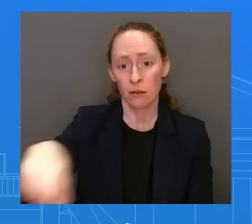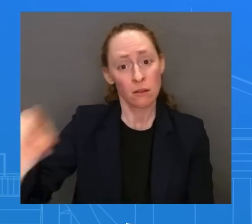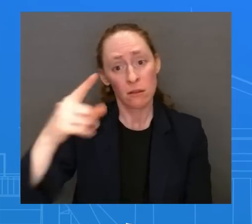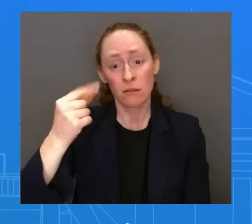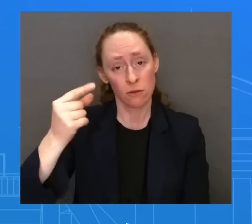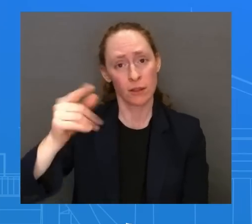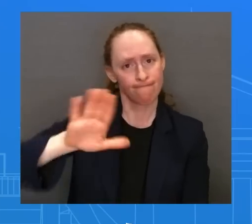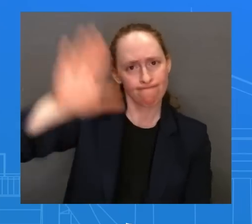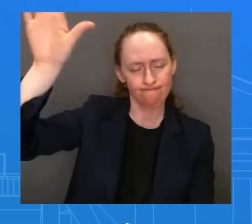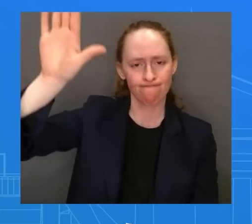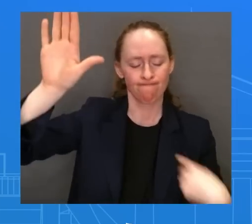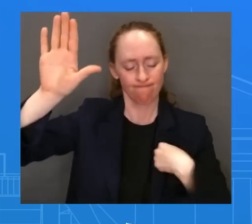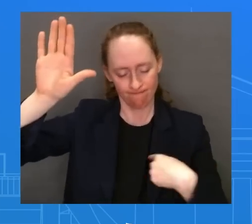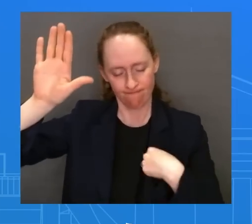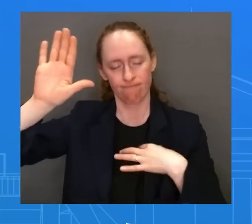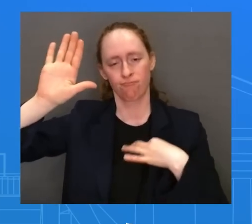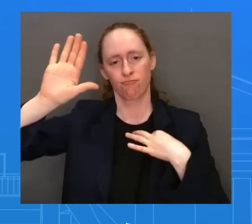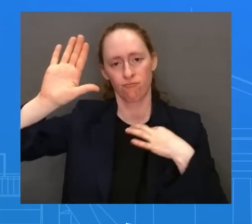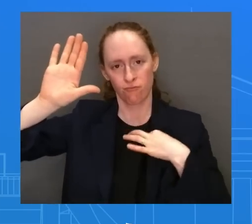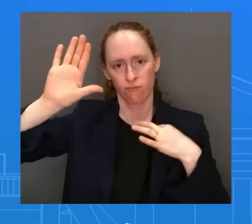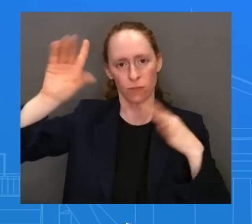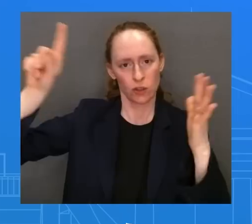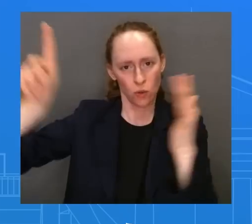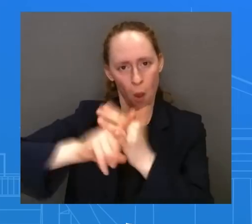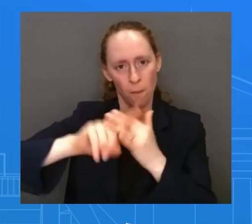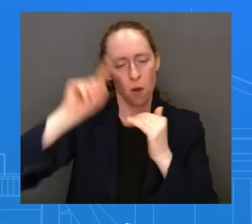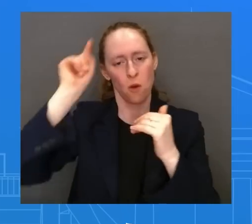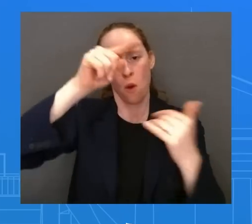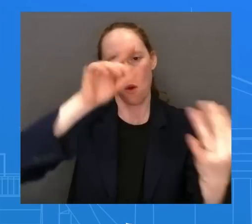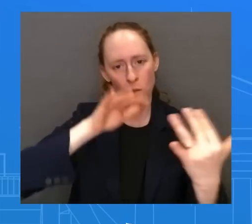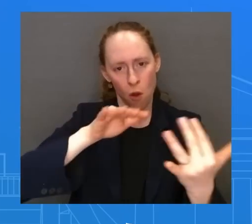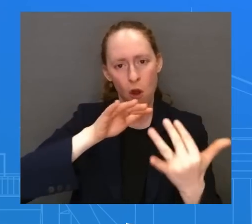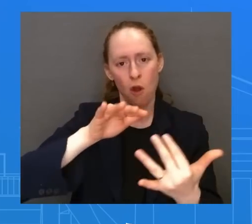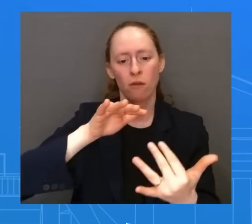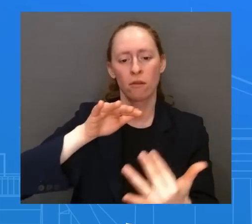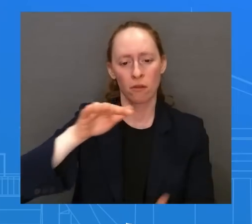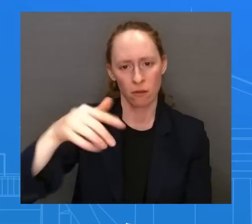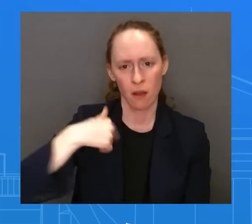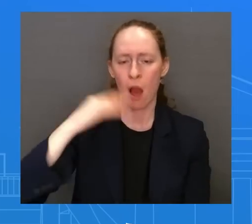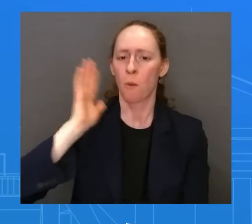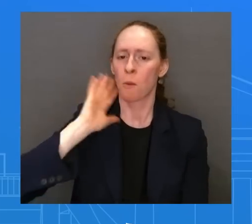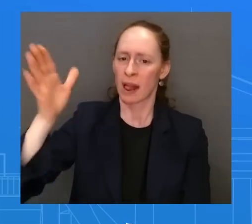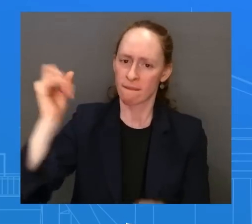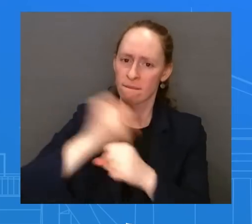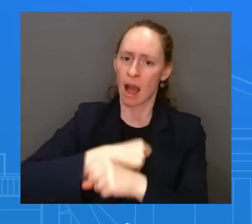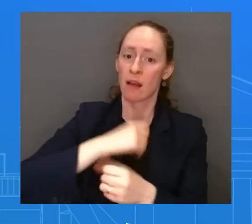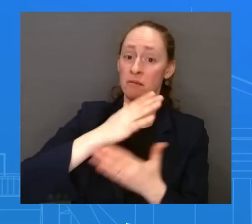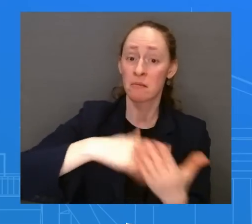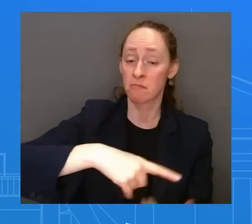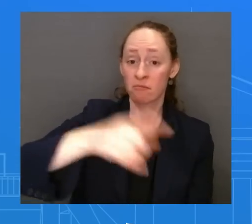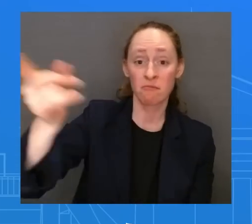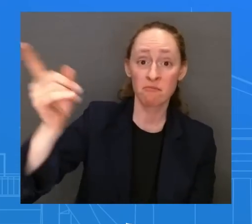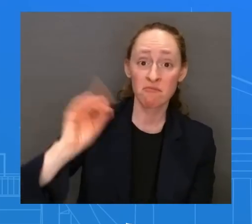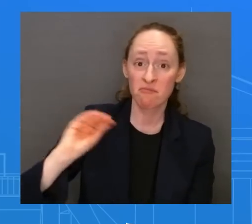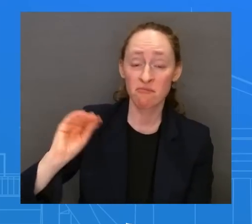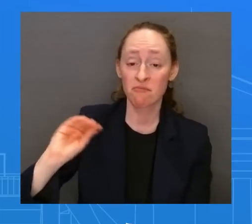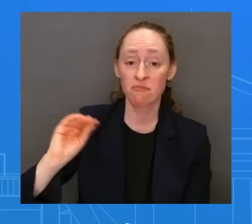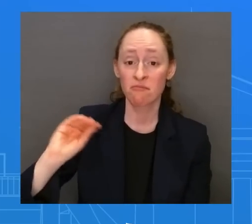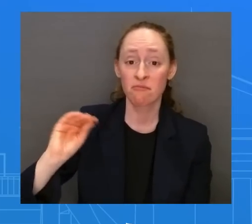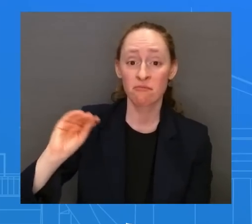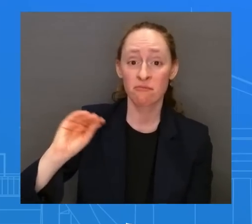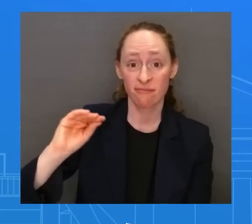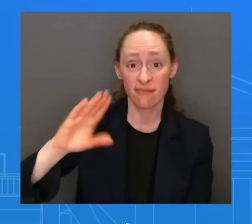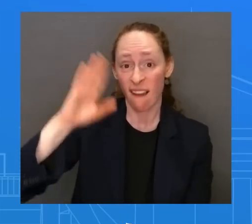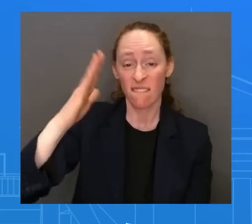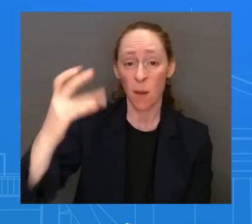yeah put me in I'm gonna go fight and some of them didn't make it back and everybody that made it back made it back a little bit different than when they left and the president and the first